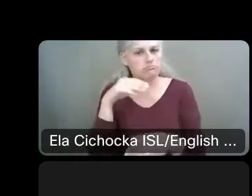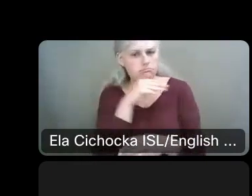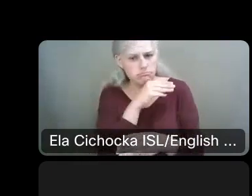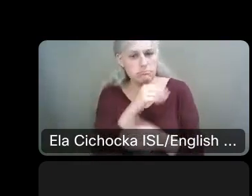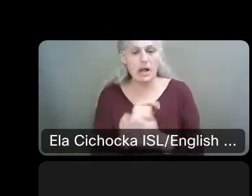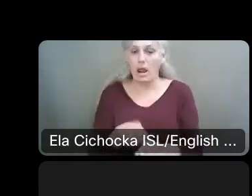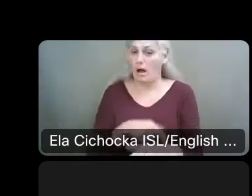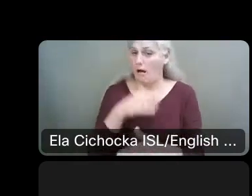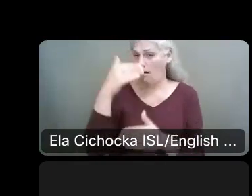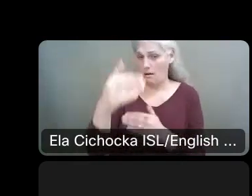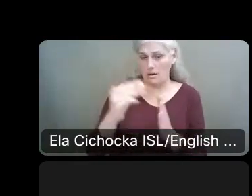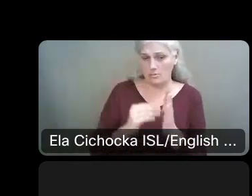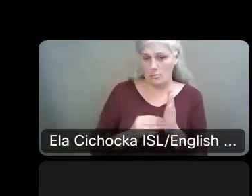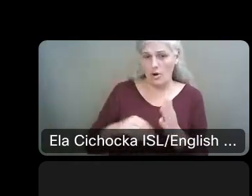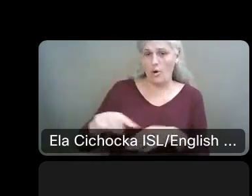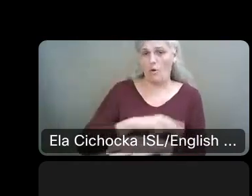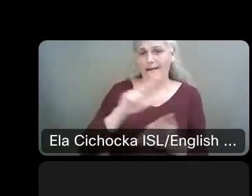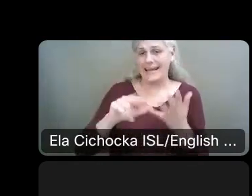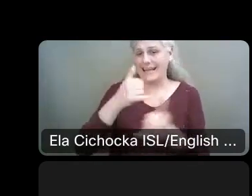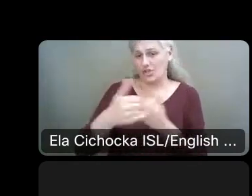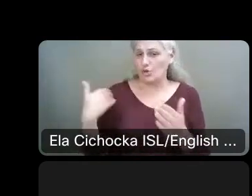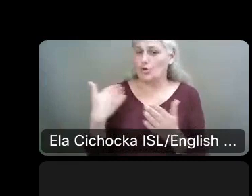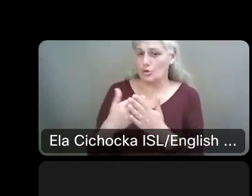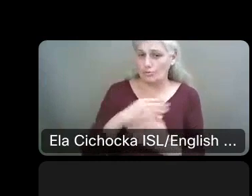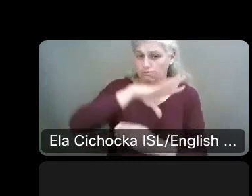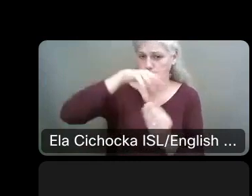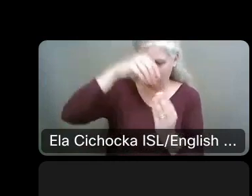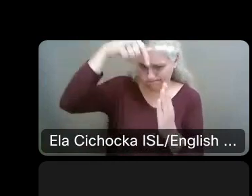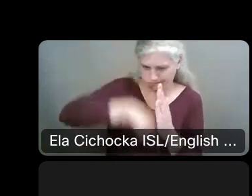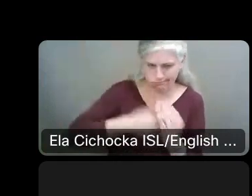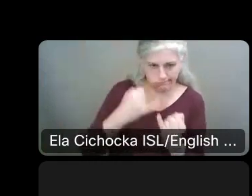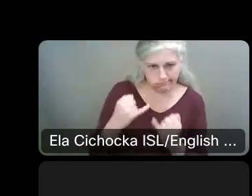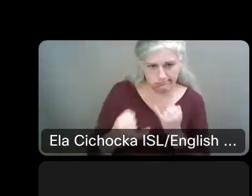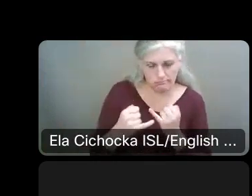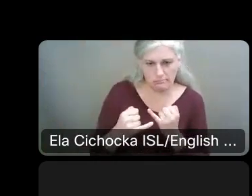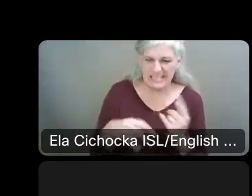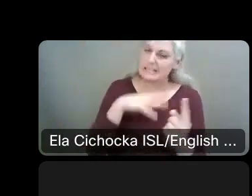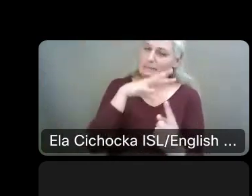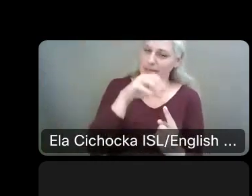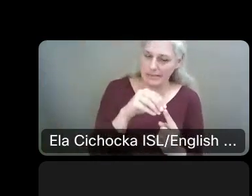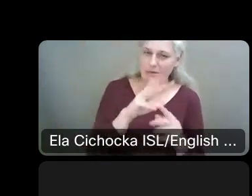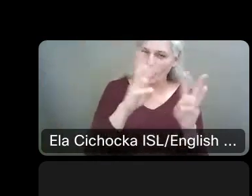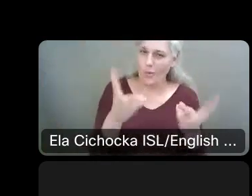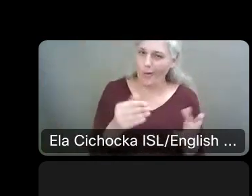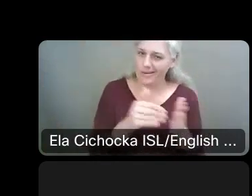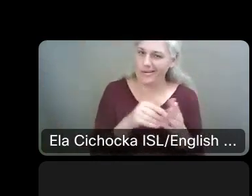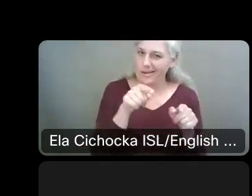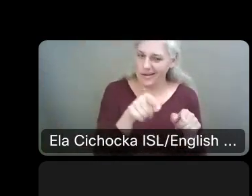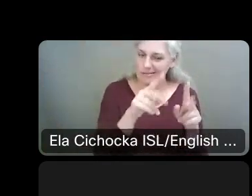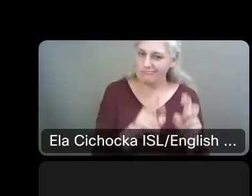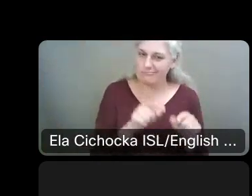long program. It goes over 8 years, so it's quite comprehensive. It's pretty well unique in the world, actually,